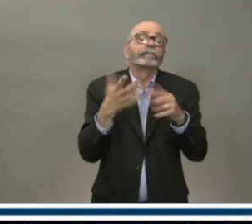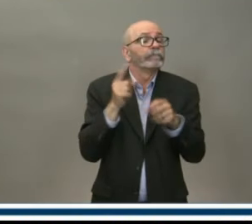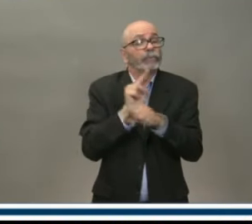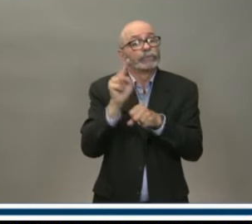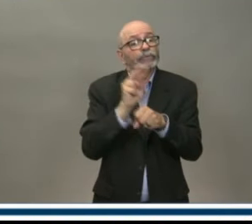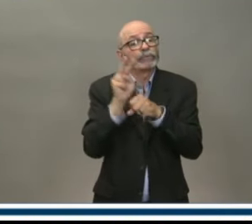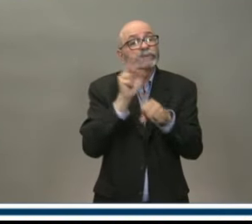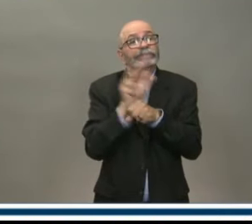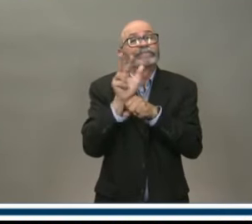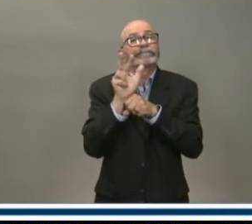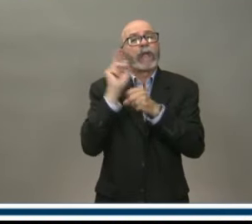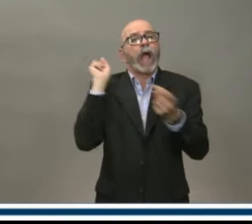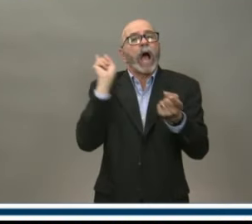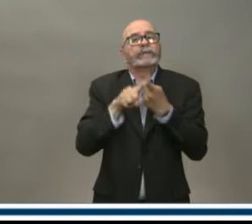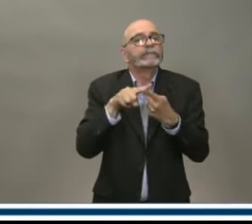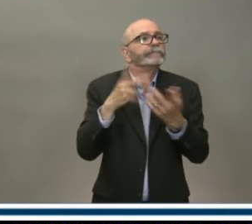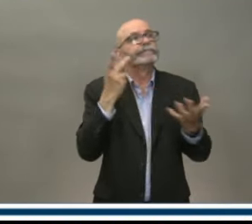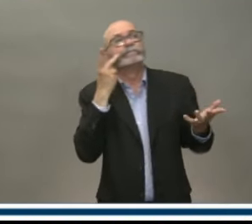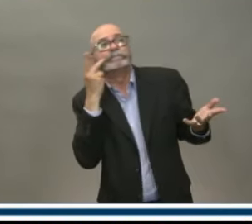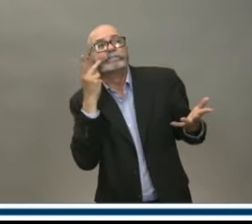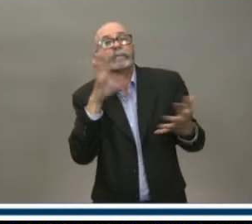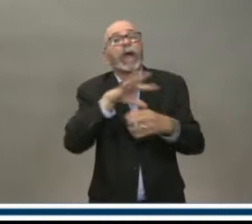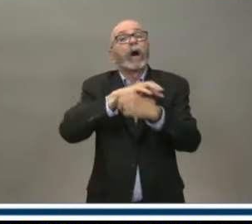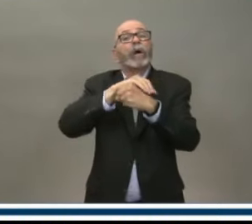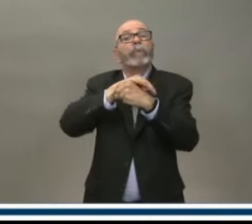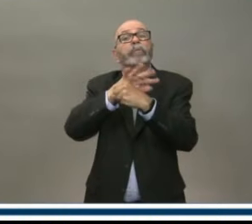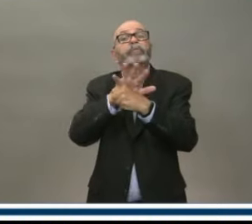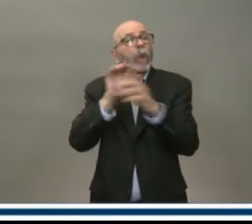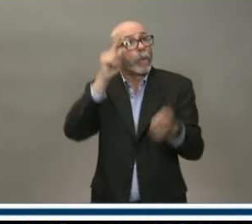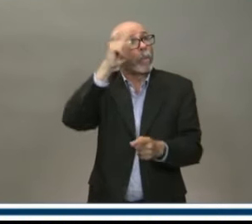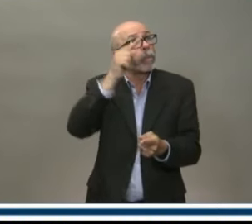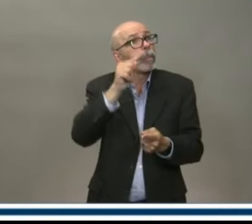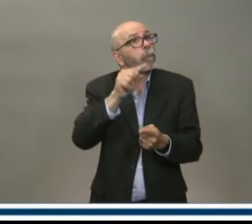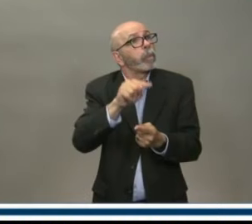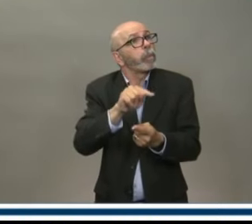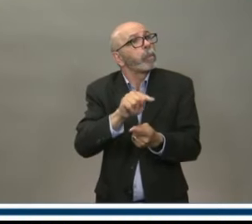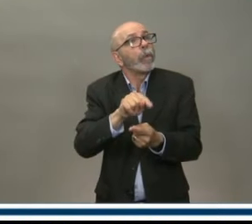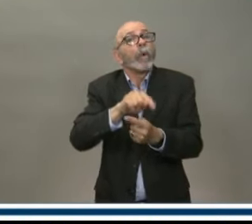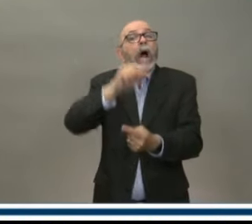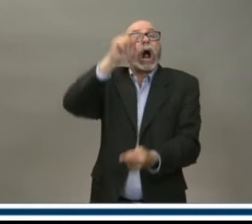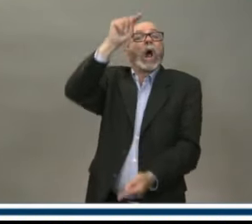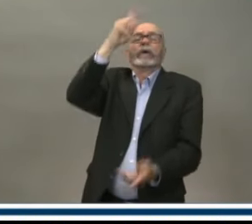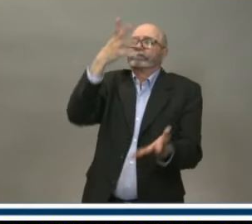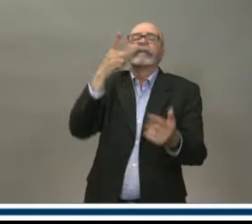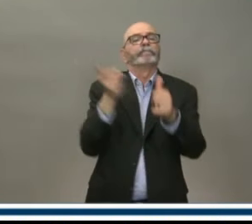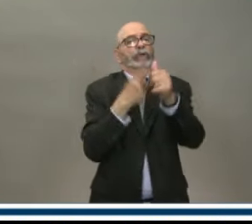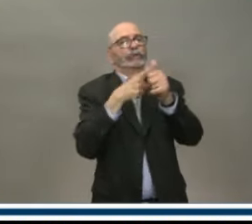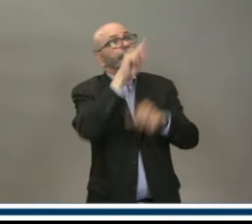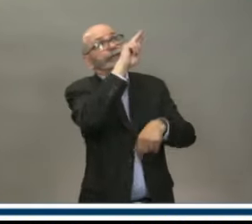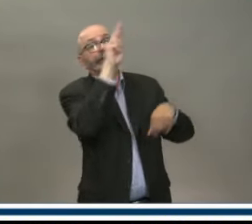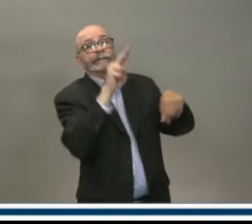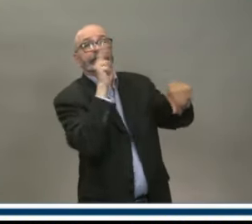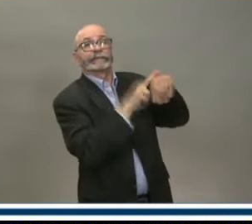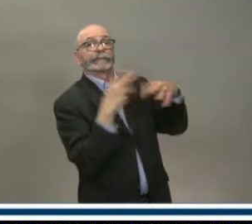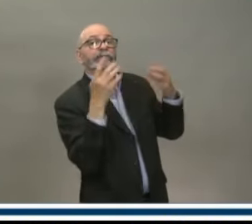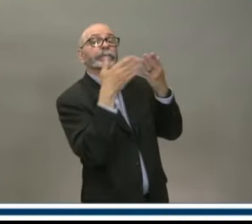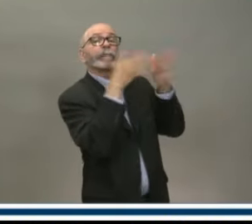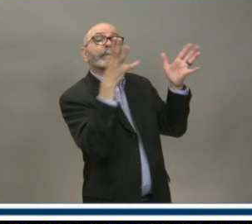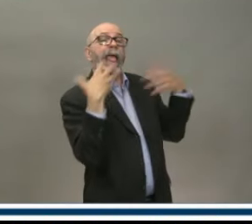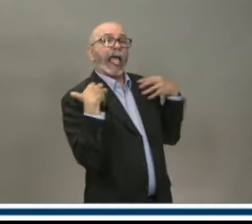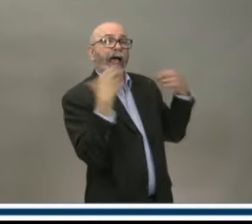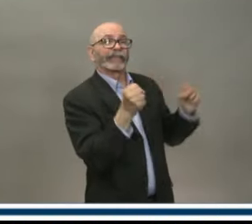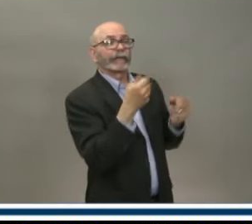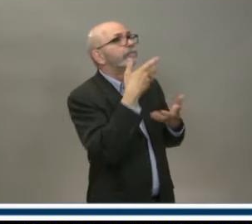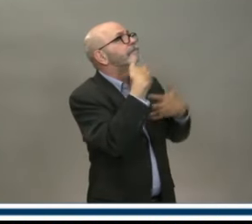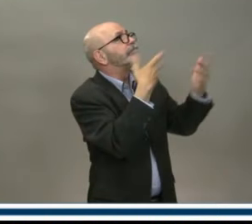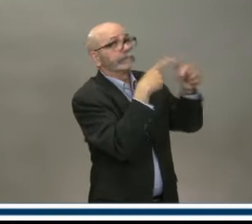epidemiology evolves over the next few weeks, and we're involved in national conversations in public health about how we